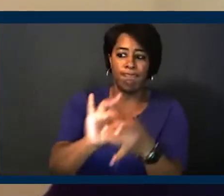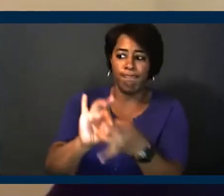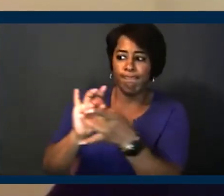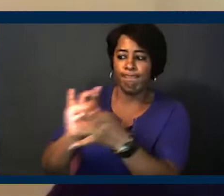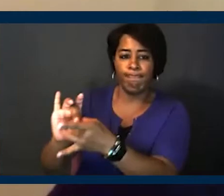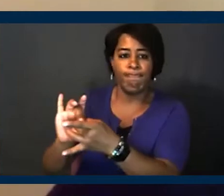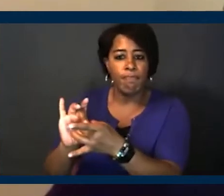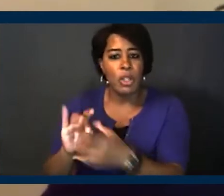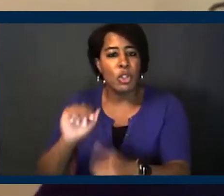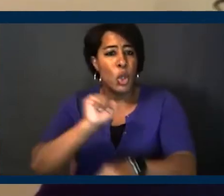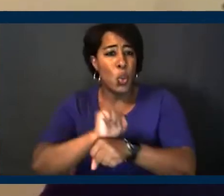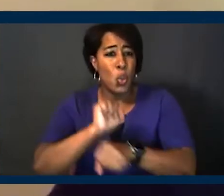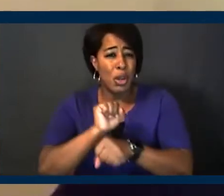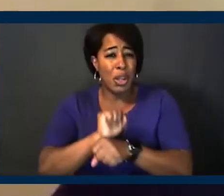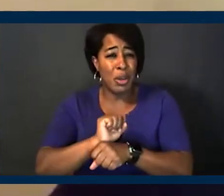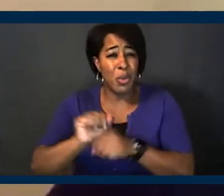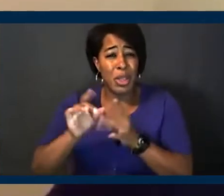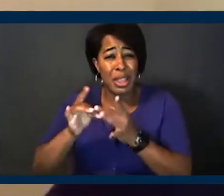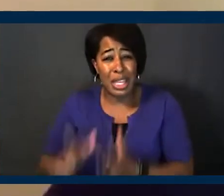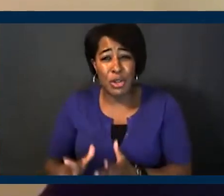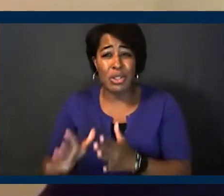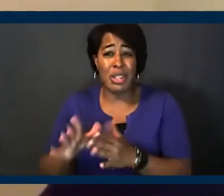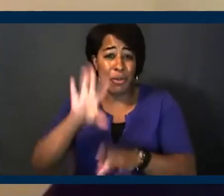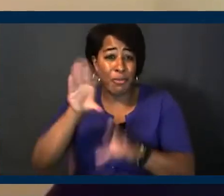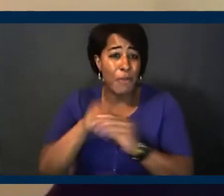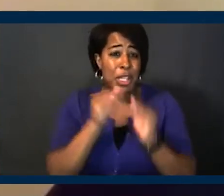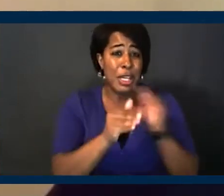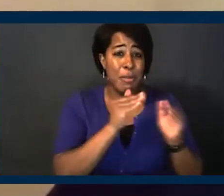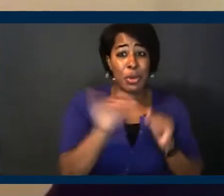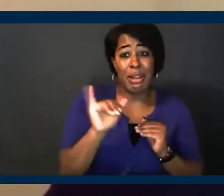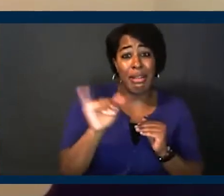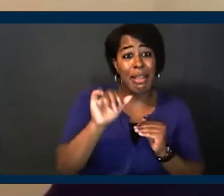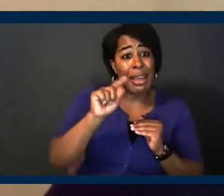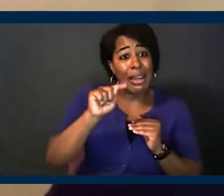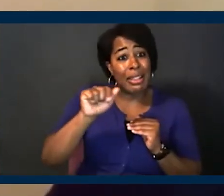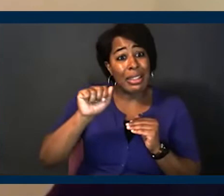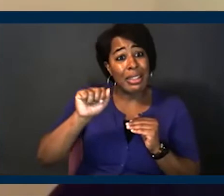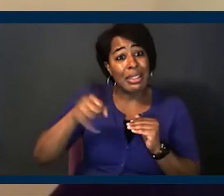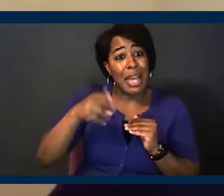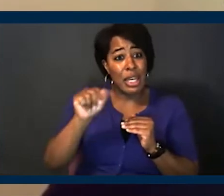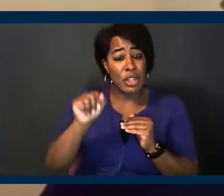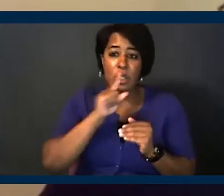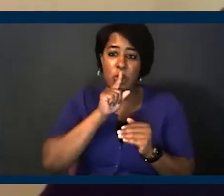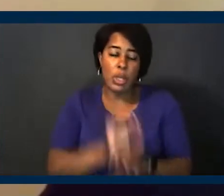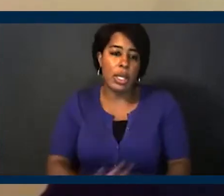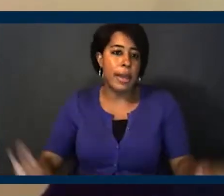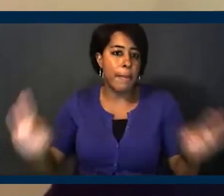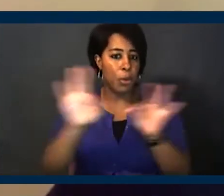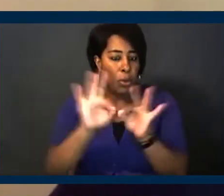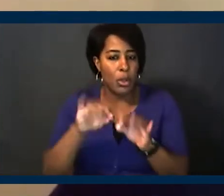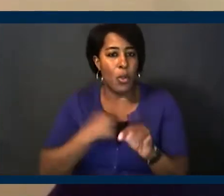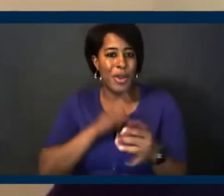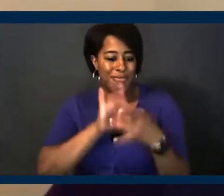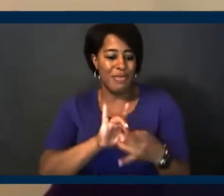with leaders on the ground like Taisha is so important, because they keep us connected to the pulse of the community. And when we think about progress,